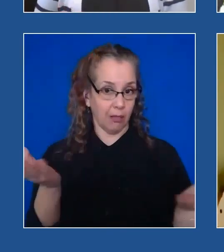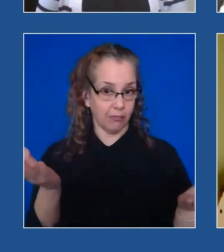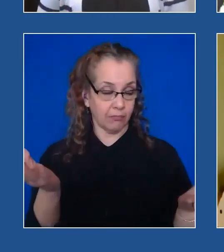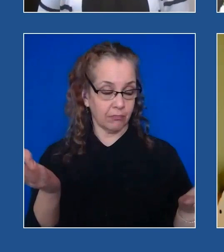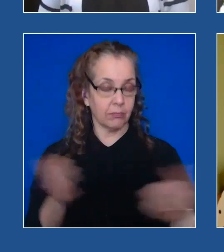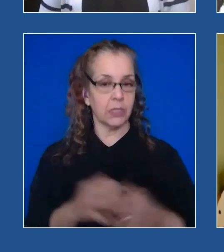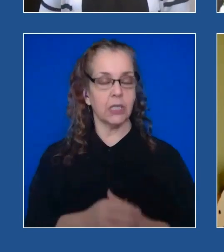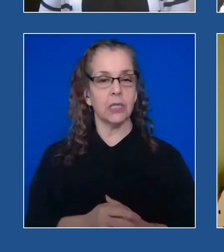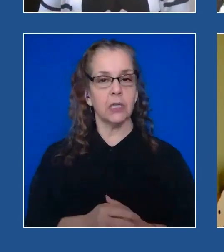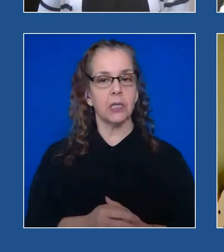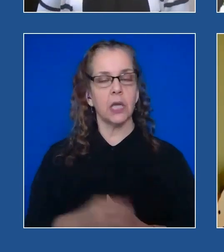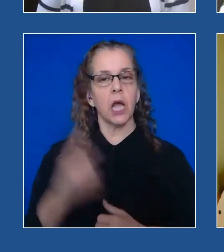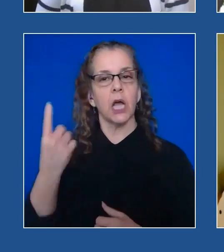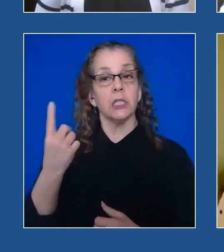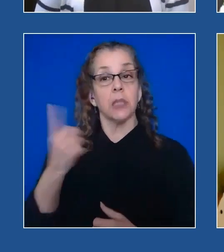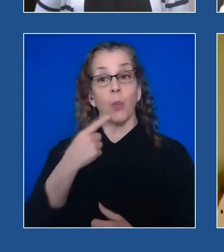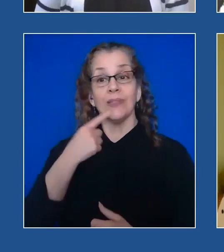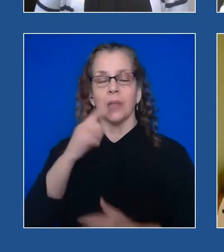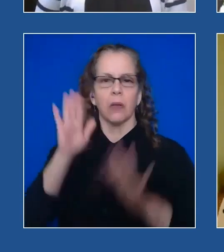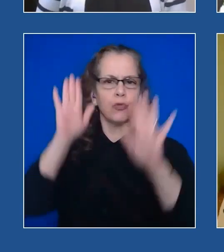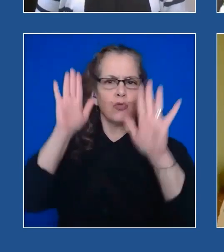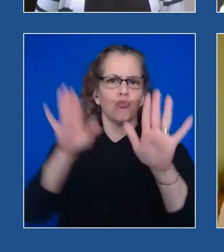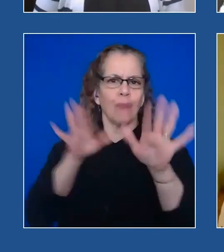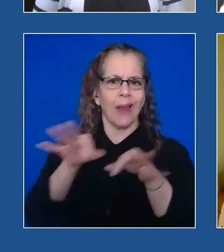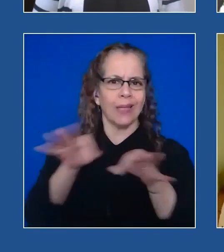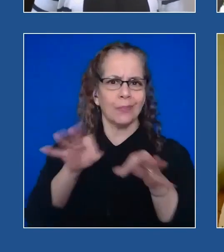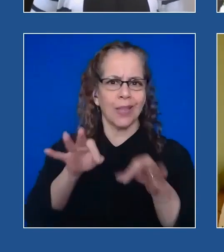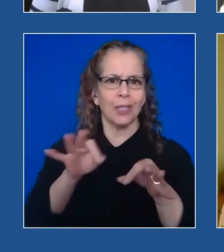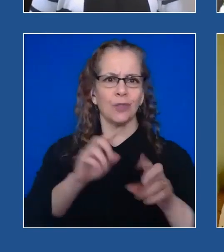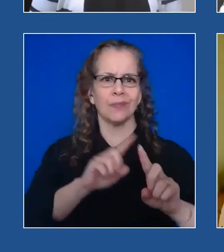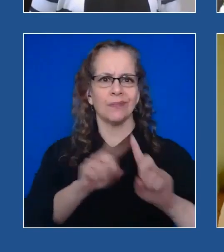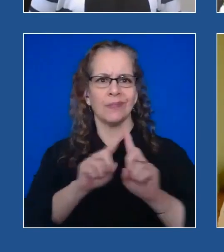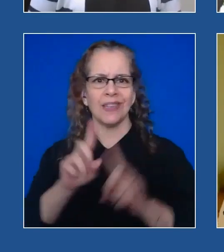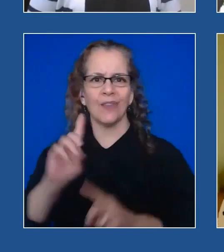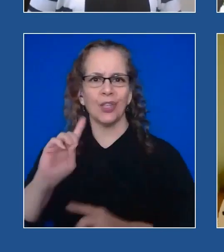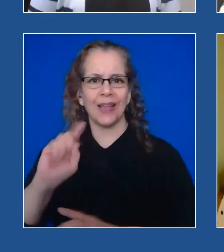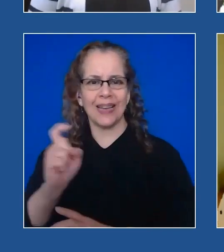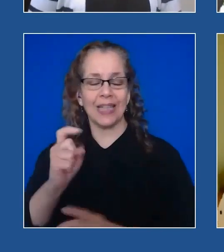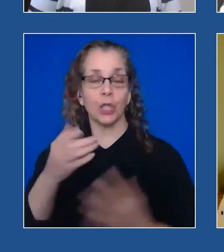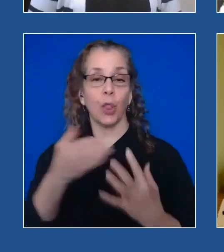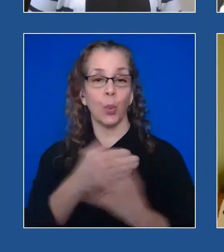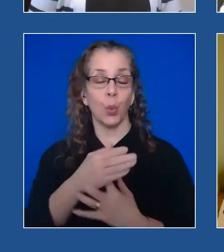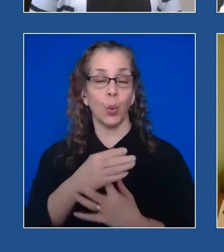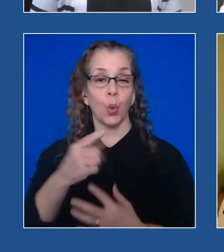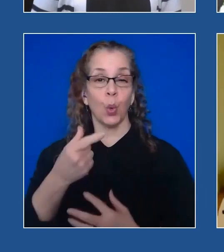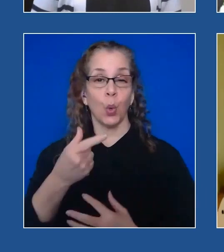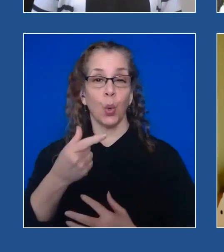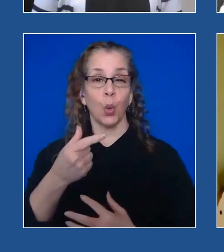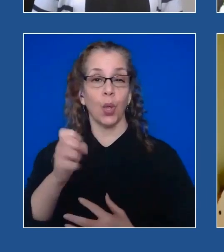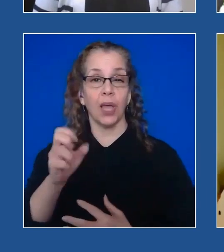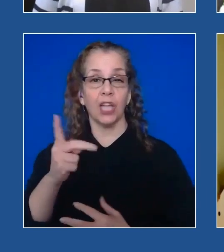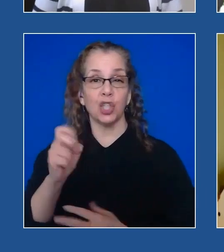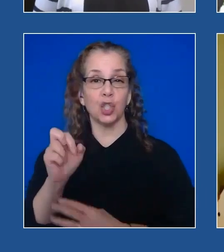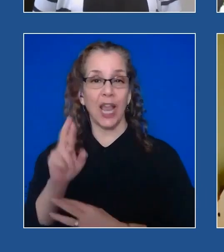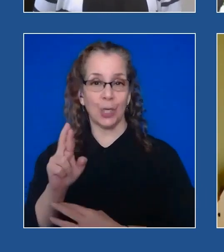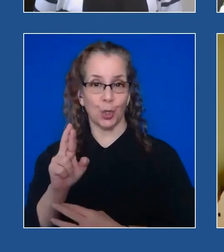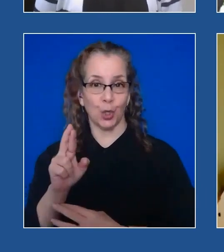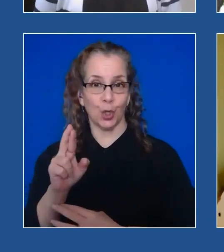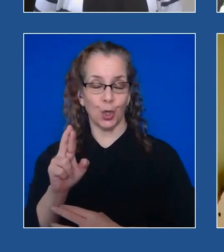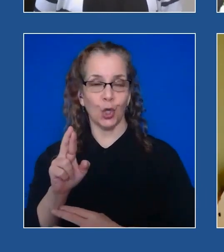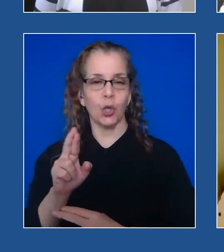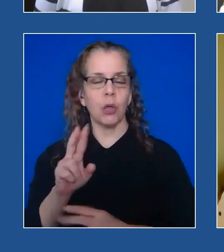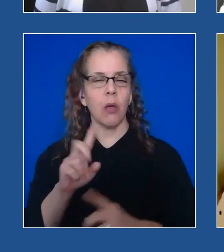Somebody said, excellent explanation for differential diagnosis through the lens of gender bias. What are y'all's thoughts as far as